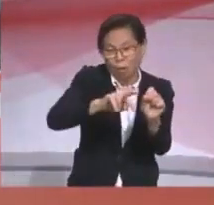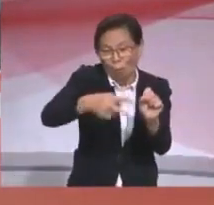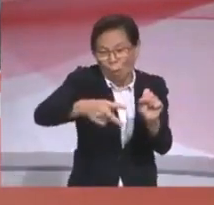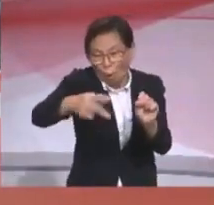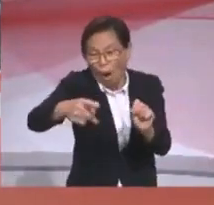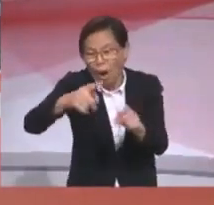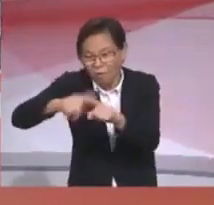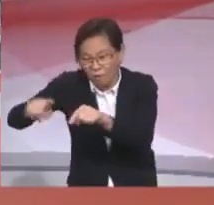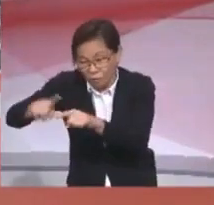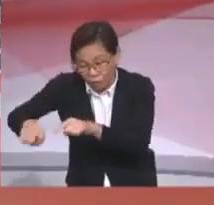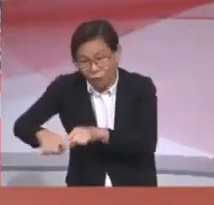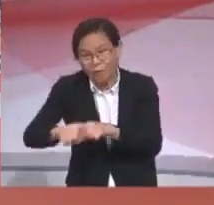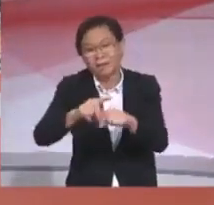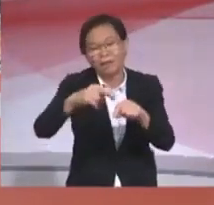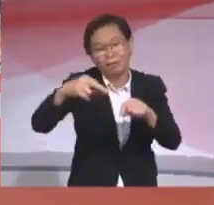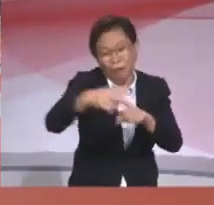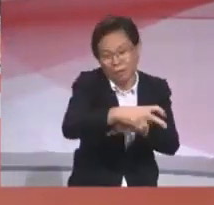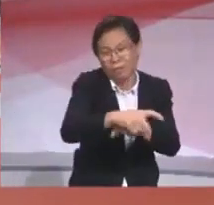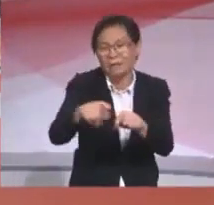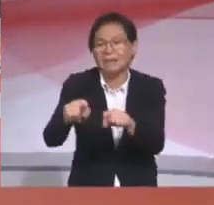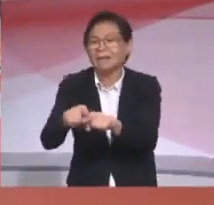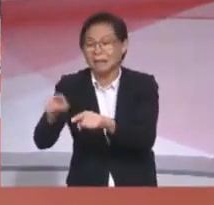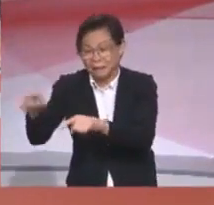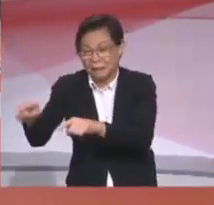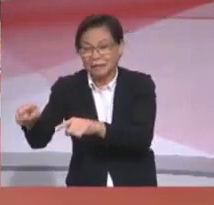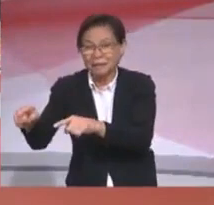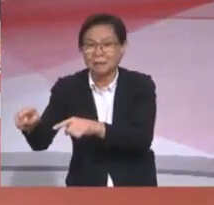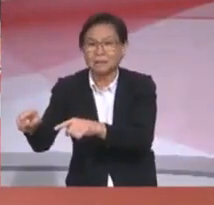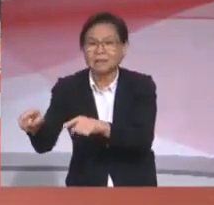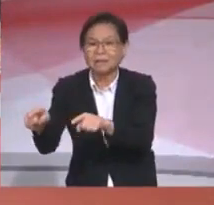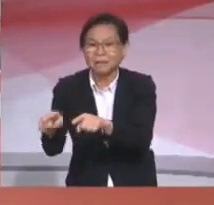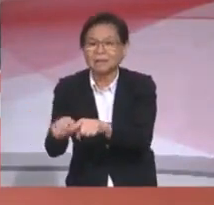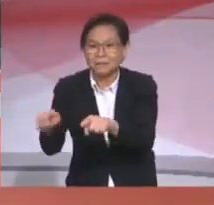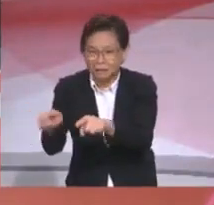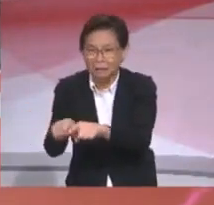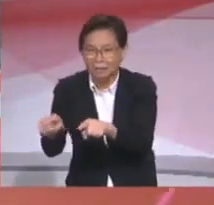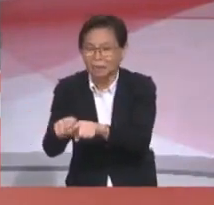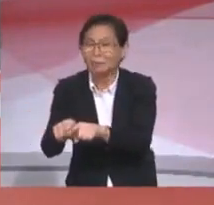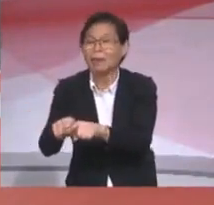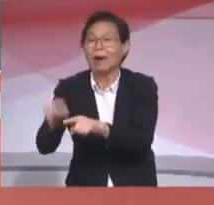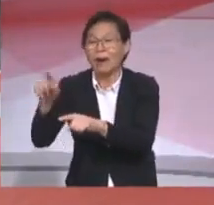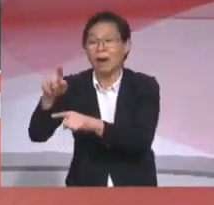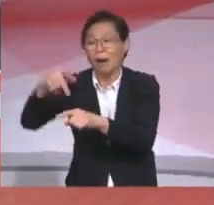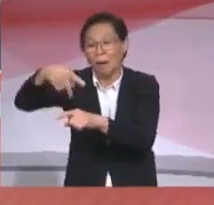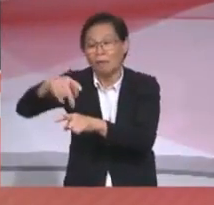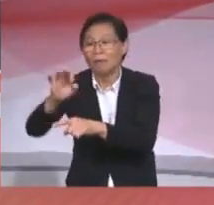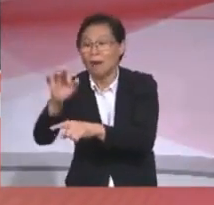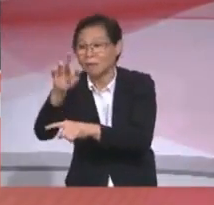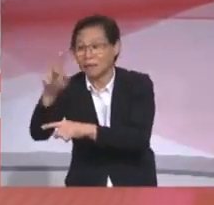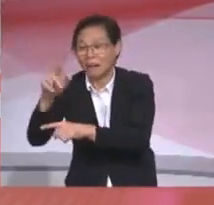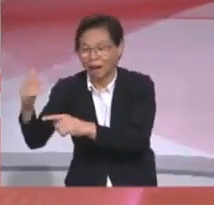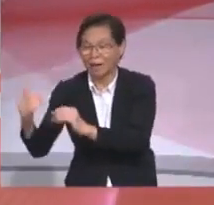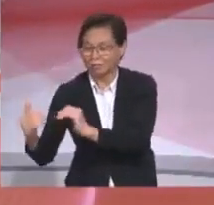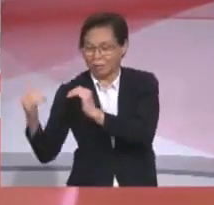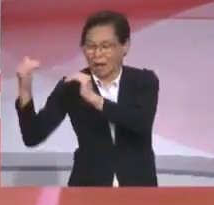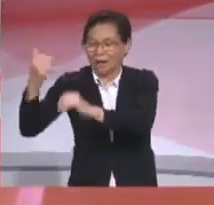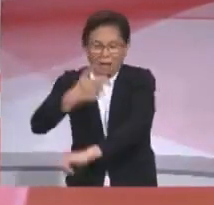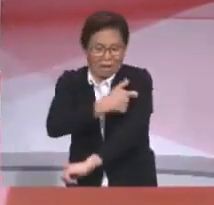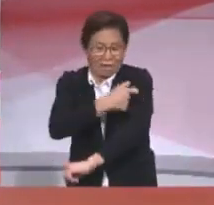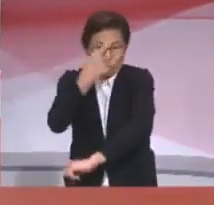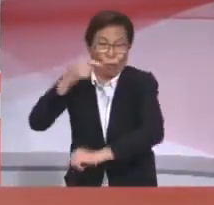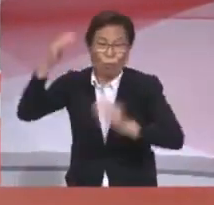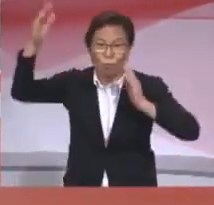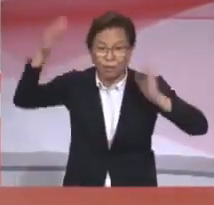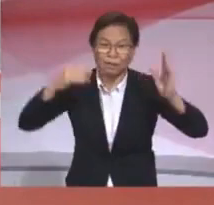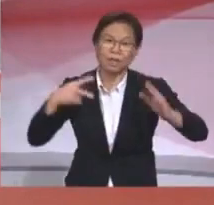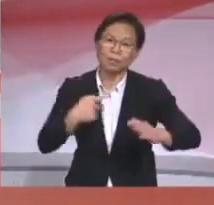and variants. It's similar with the other vaccine contracts as well. We've secured contracts which will